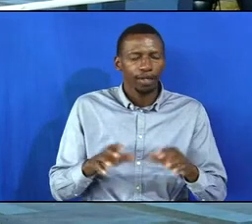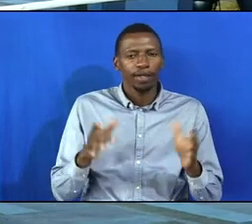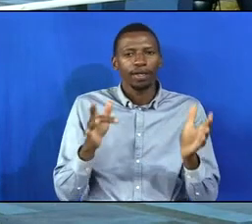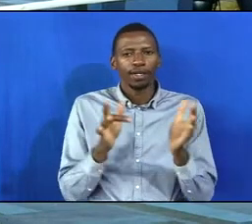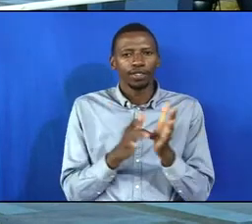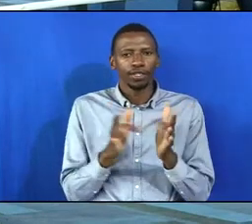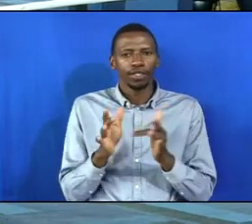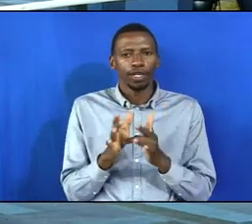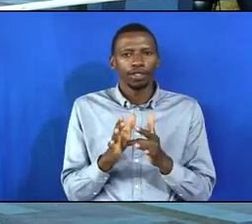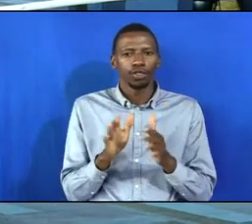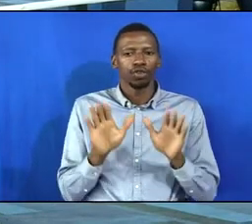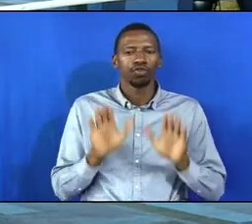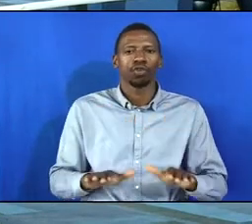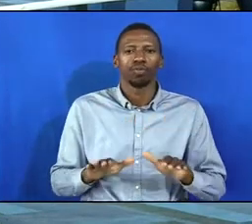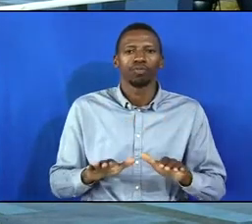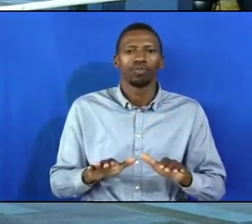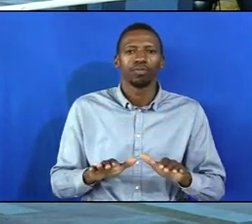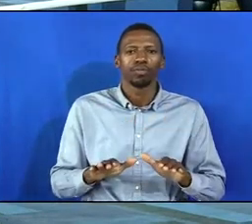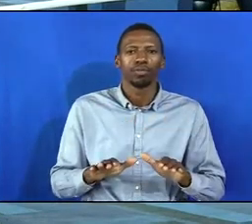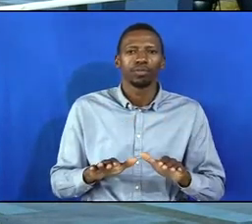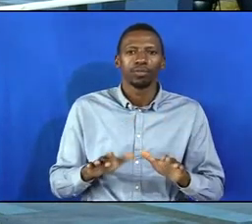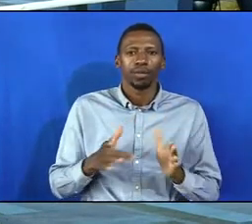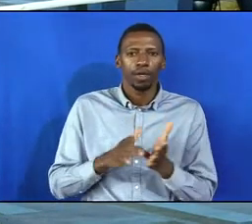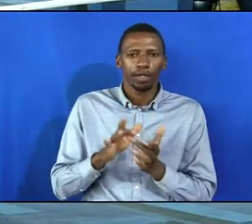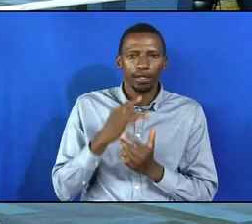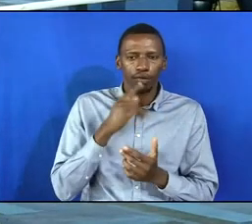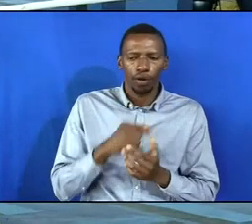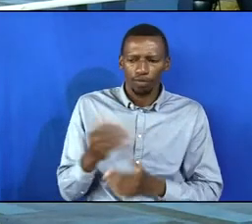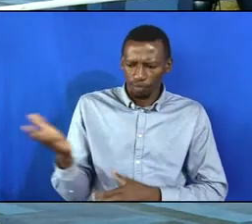And he didn't just stop, he said, call him.